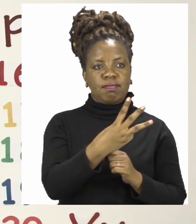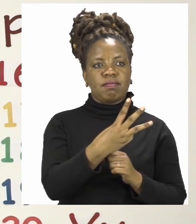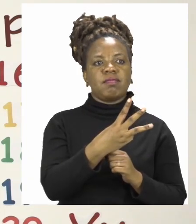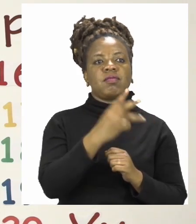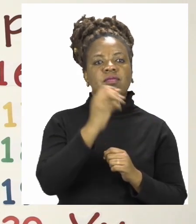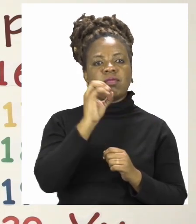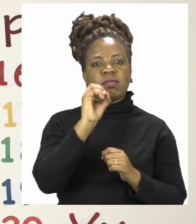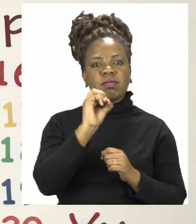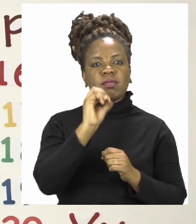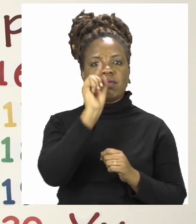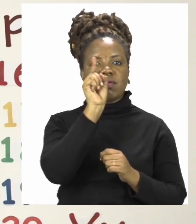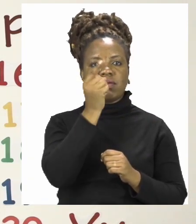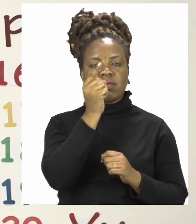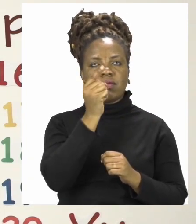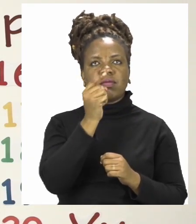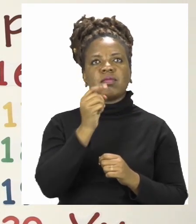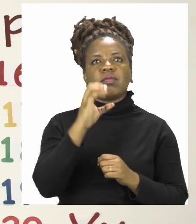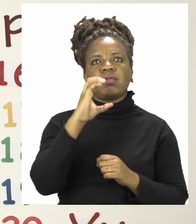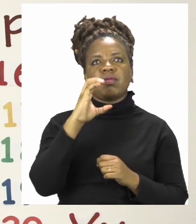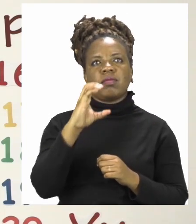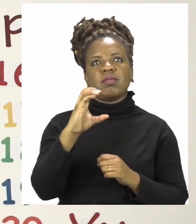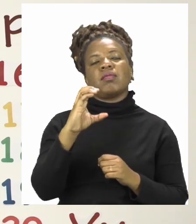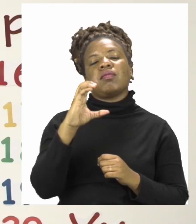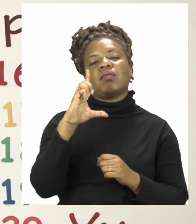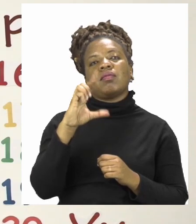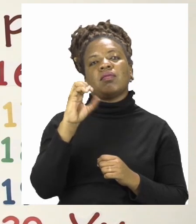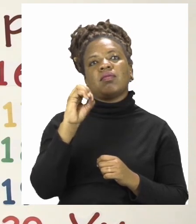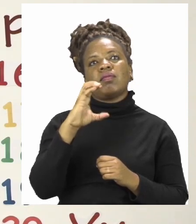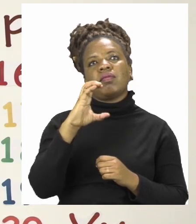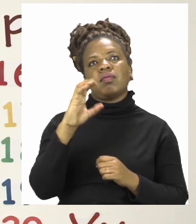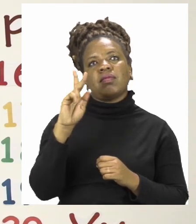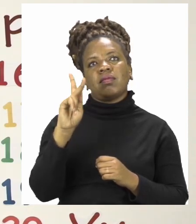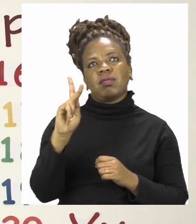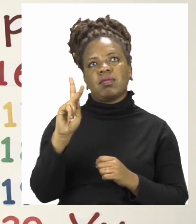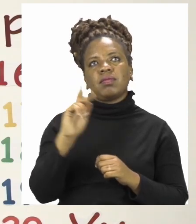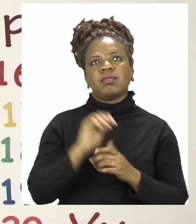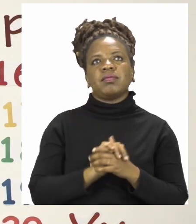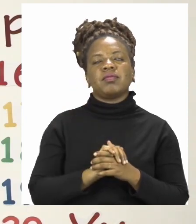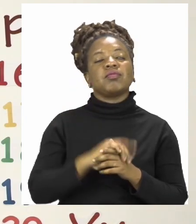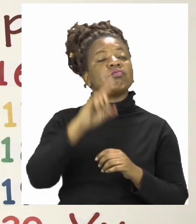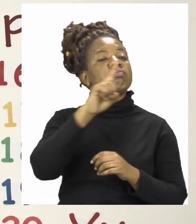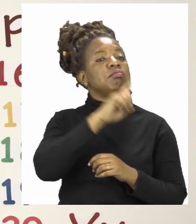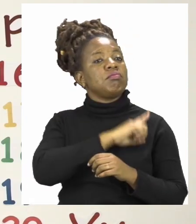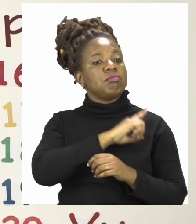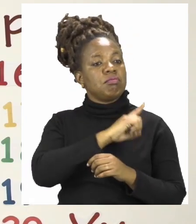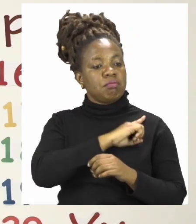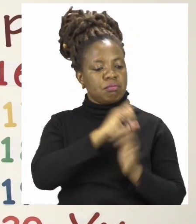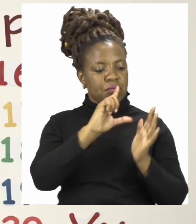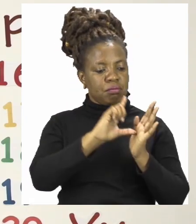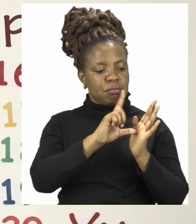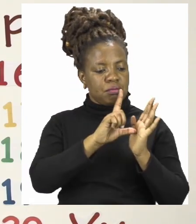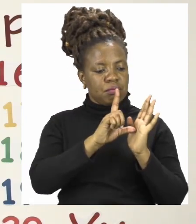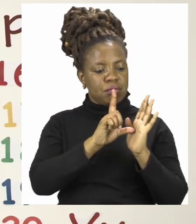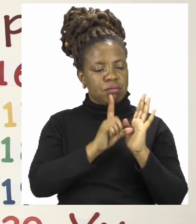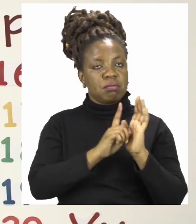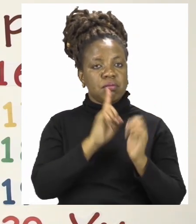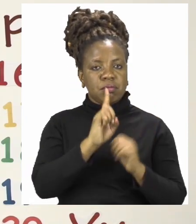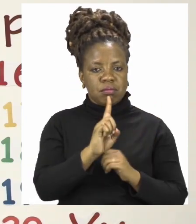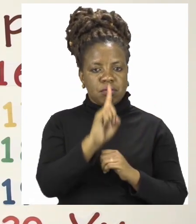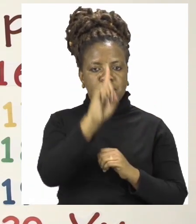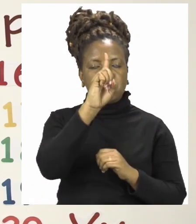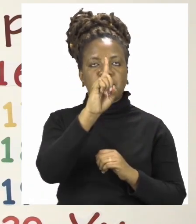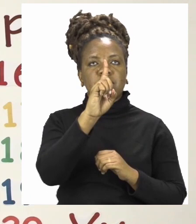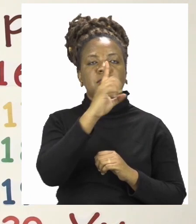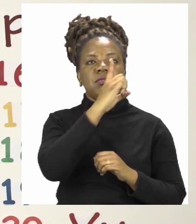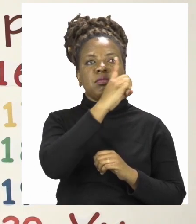o'clock. 3 o'clock, because the minute hand is pointing to 12 and then the